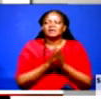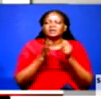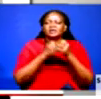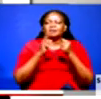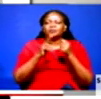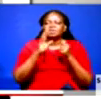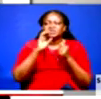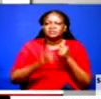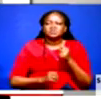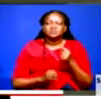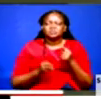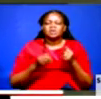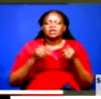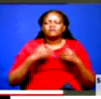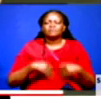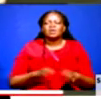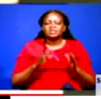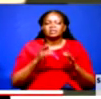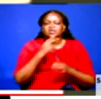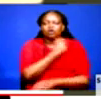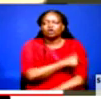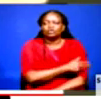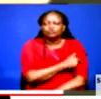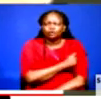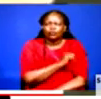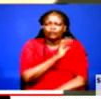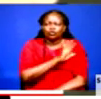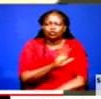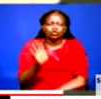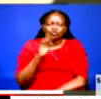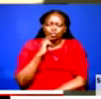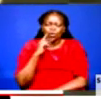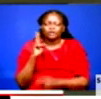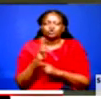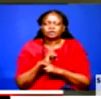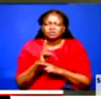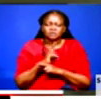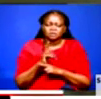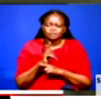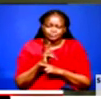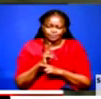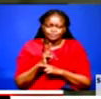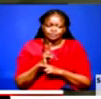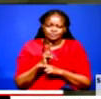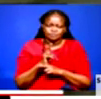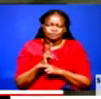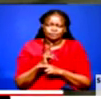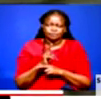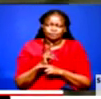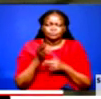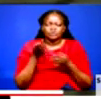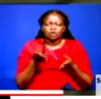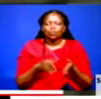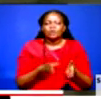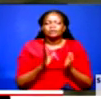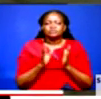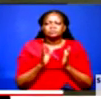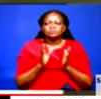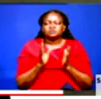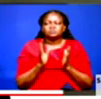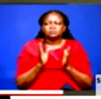birth at health facilities. For those who are using the modern methods, they